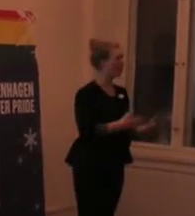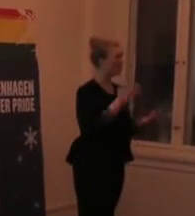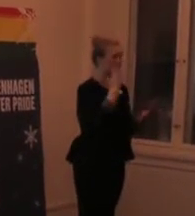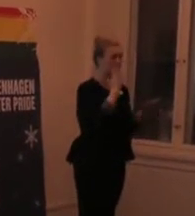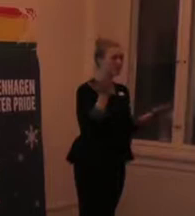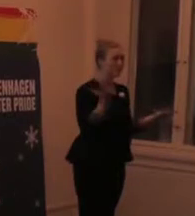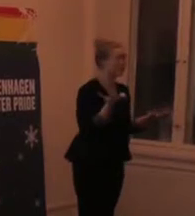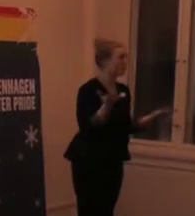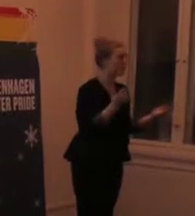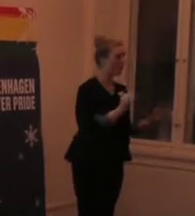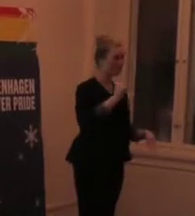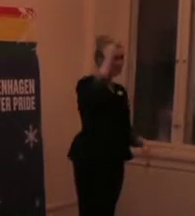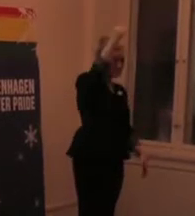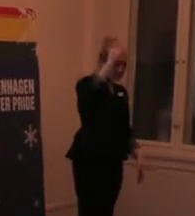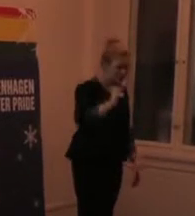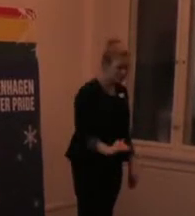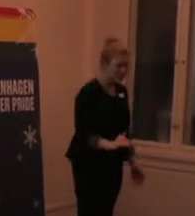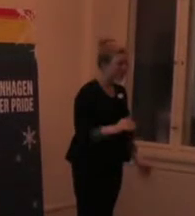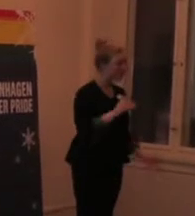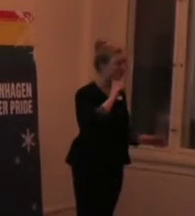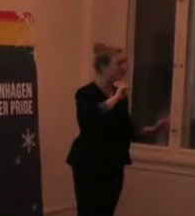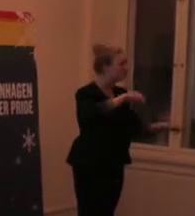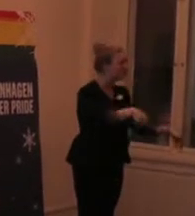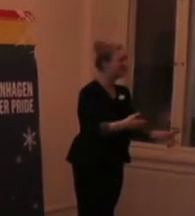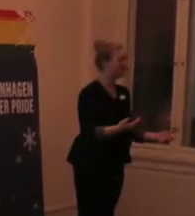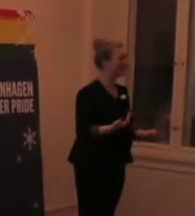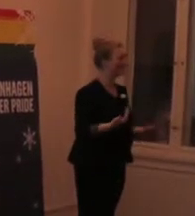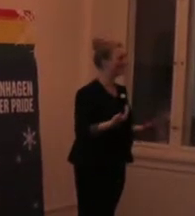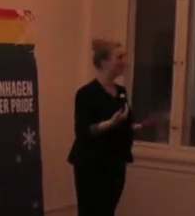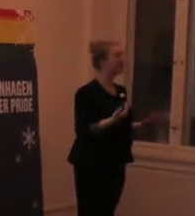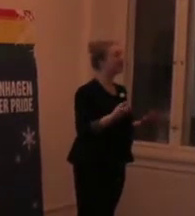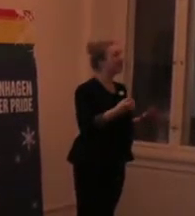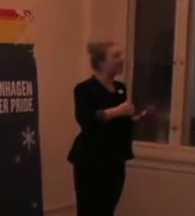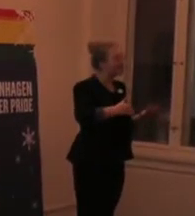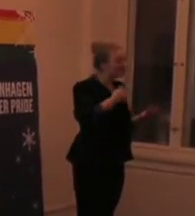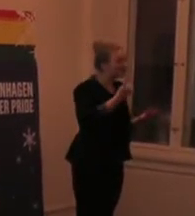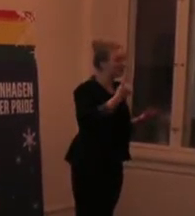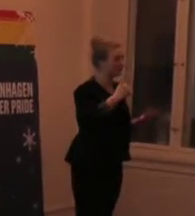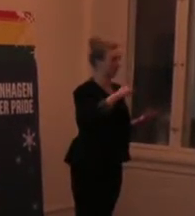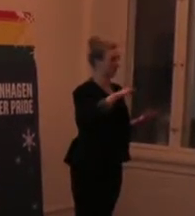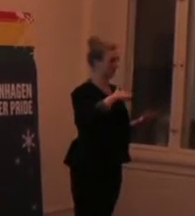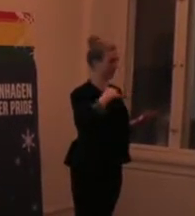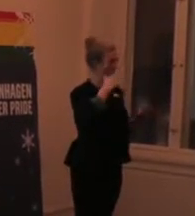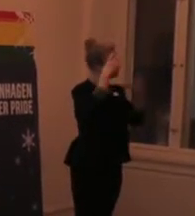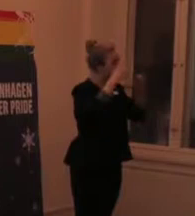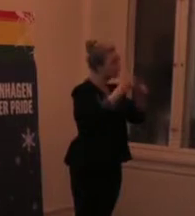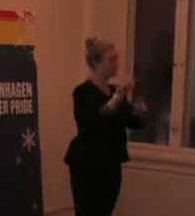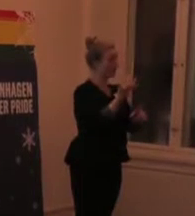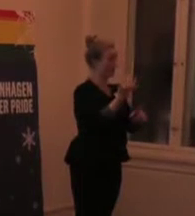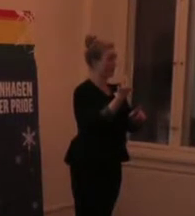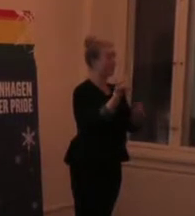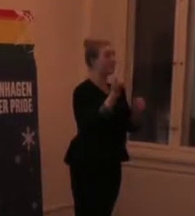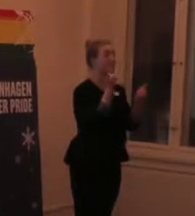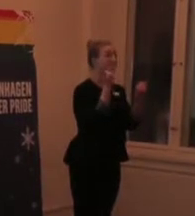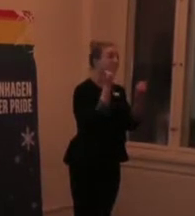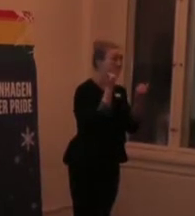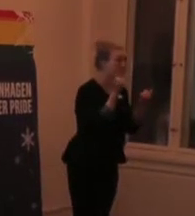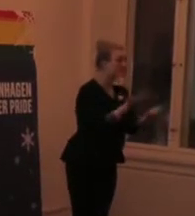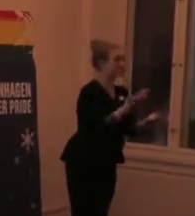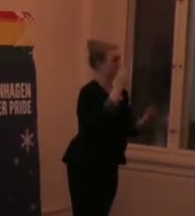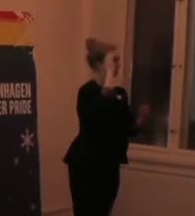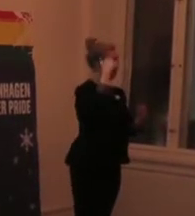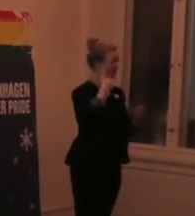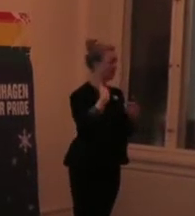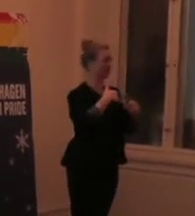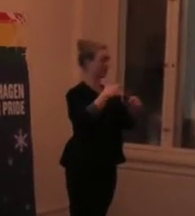how tall or short are you. The only thing that we care about is enjoy the full range of your human